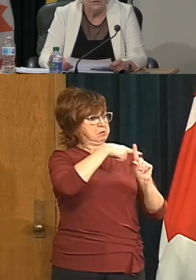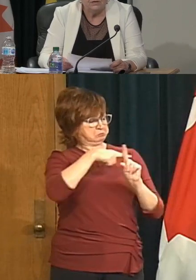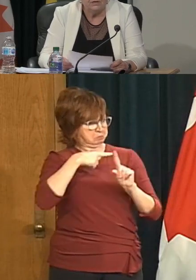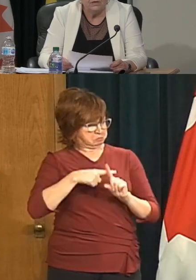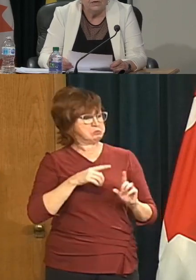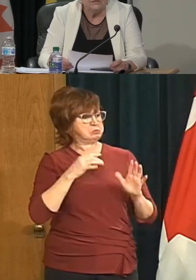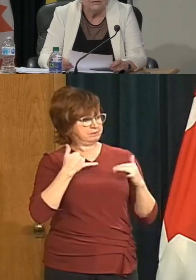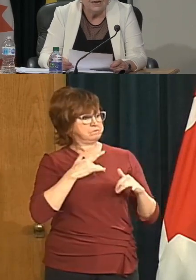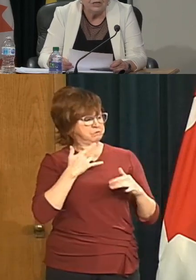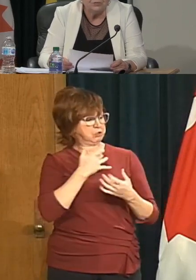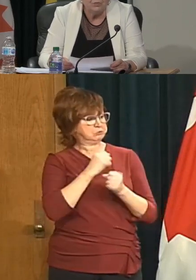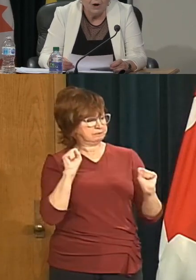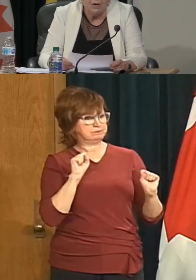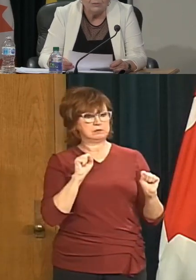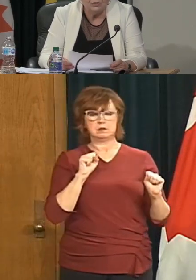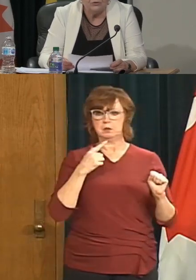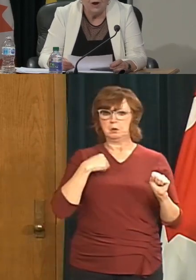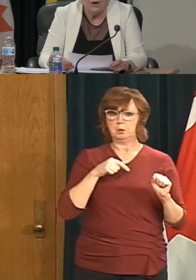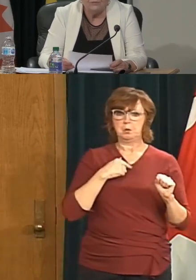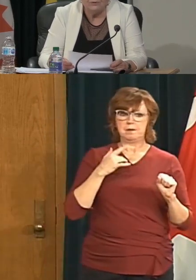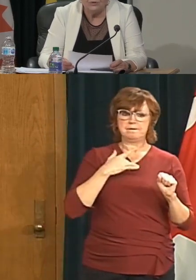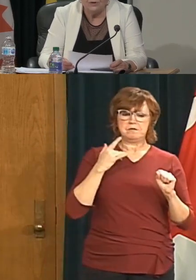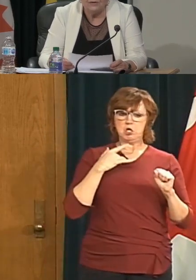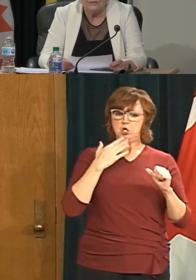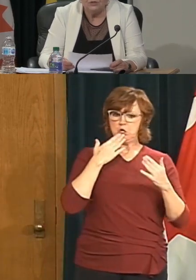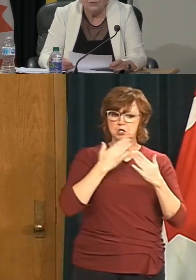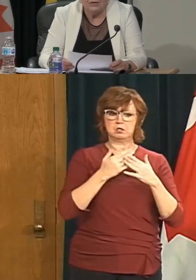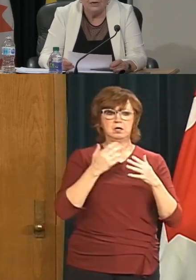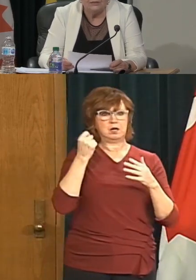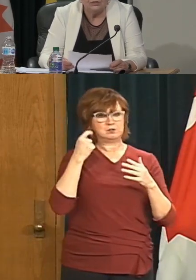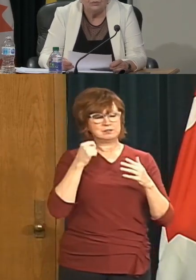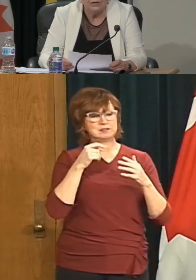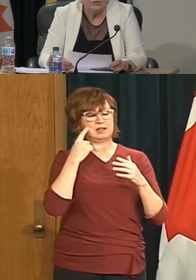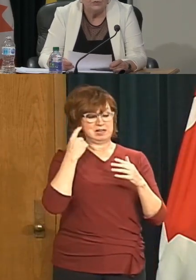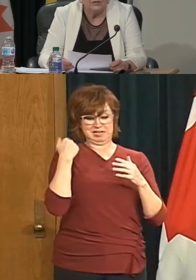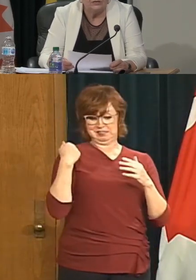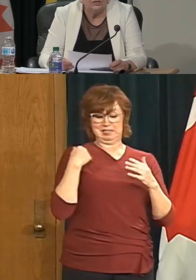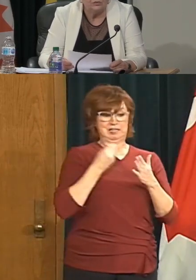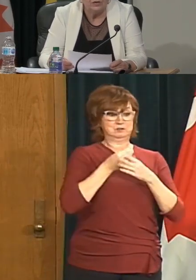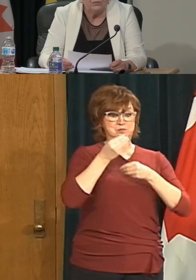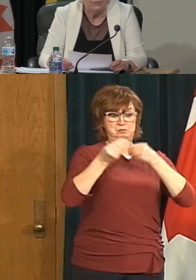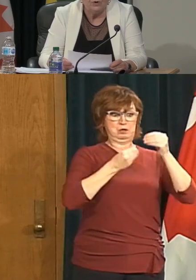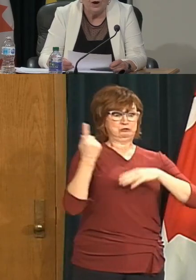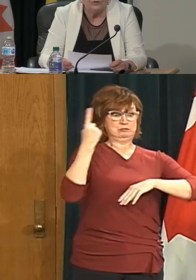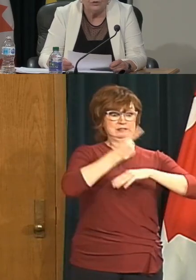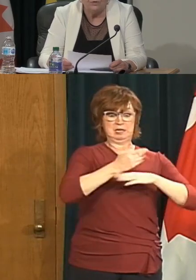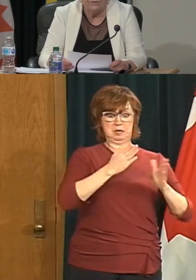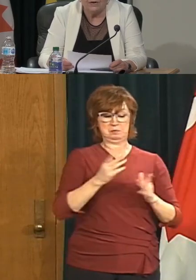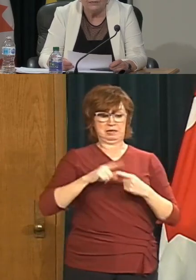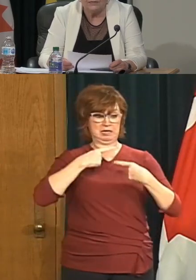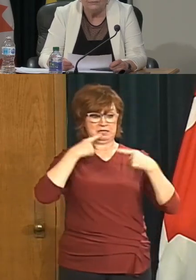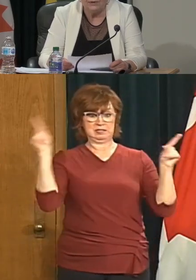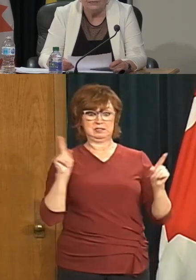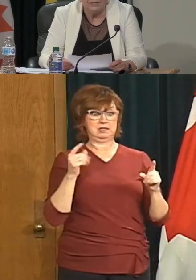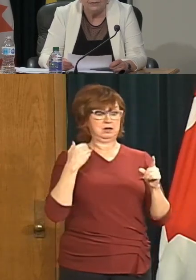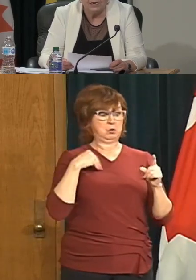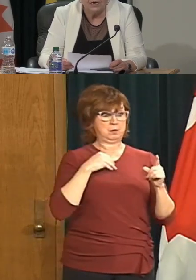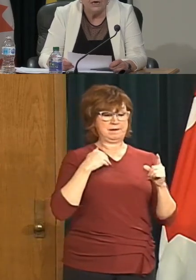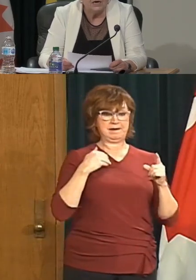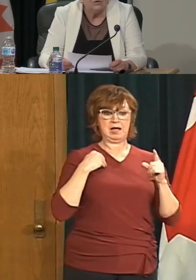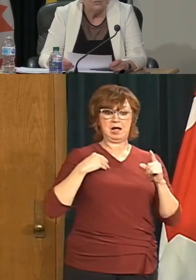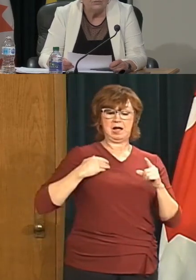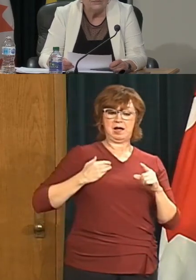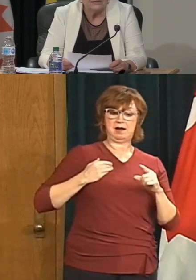people. Saskatchewan was on track for a surplus in the 2019-20 and 2021 prior to COVID-19